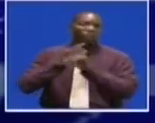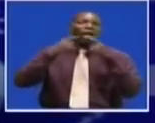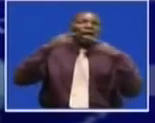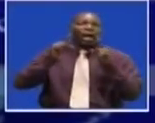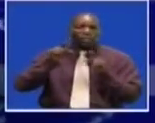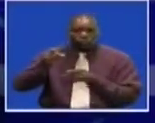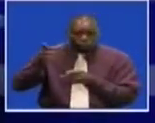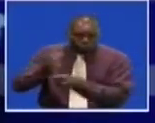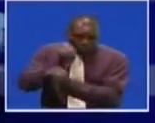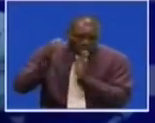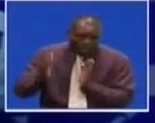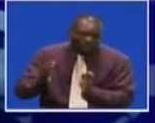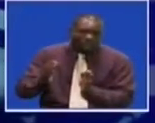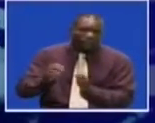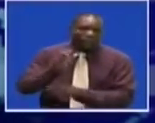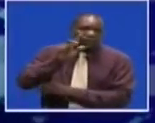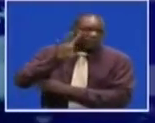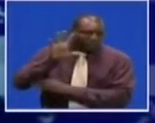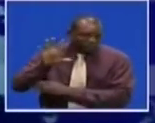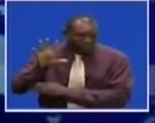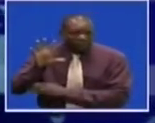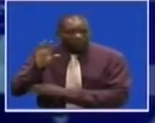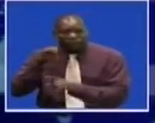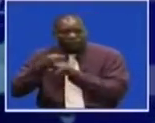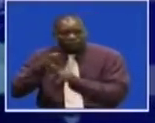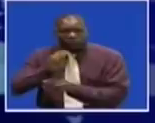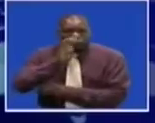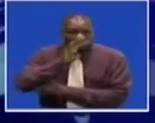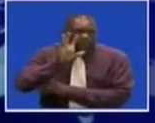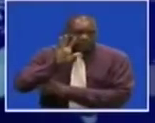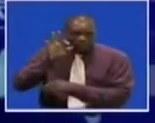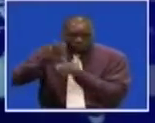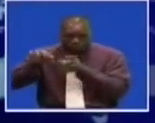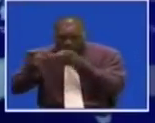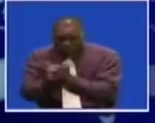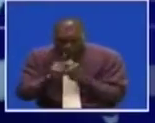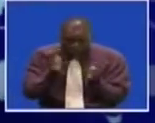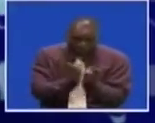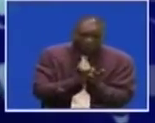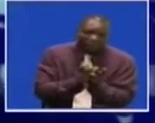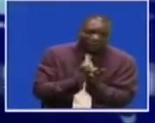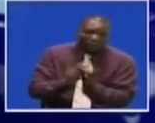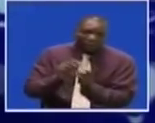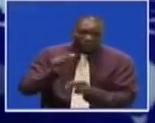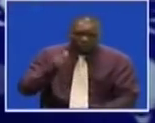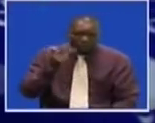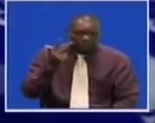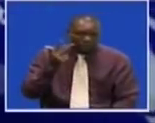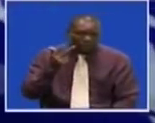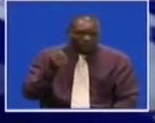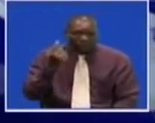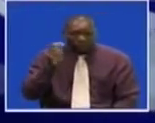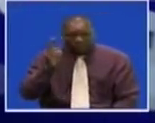Kangombe winner after results from 35 out of 43 polling stations, announced the final results at 13:11 hours